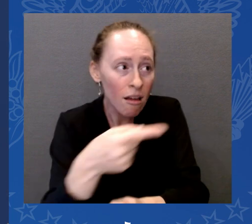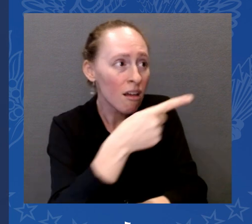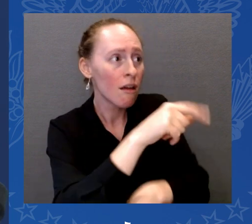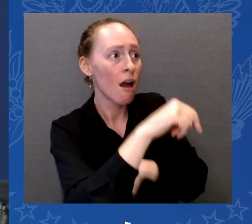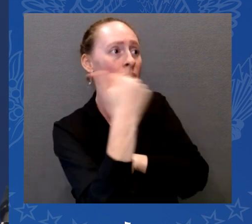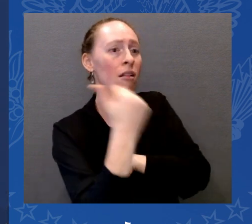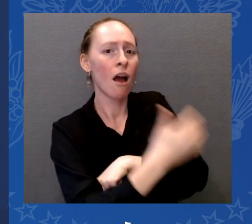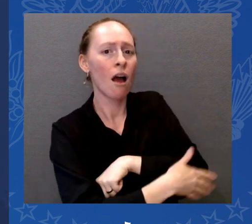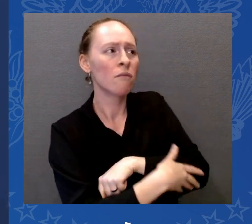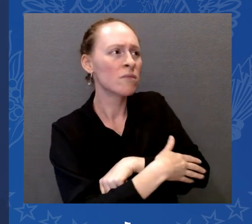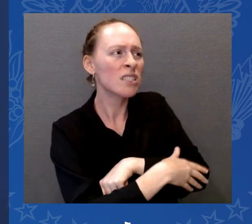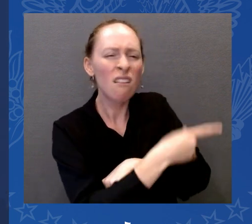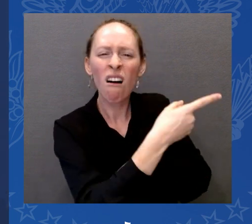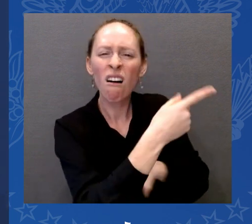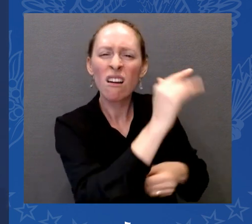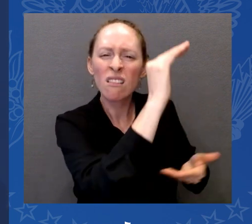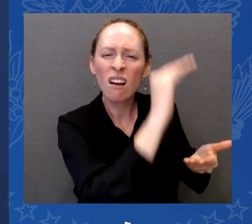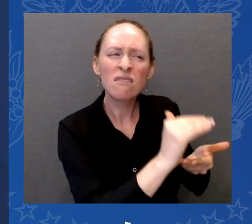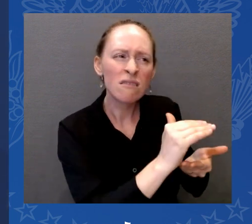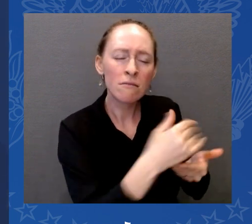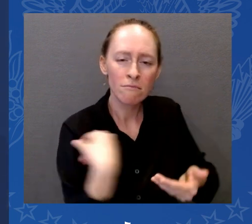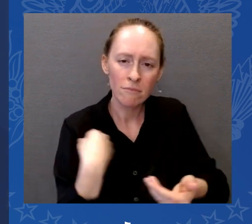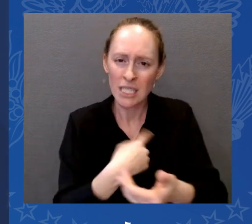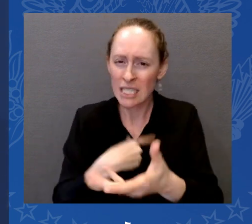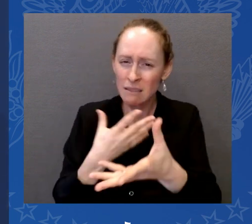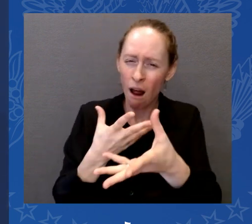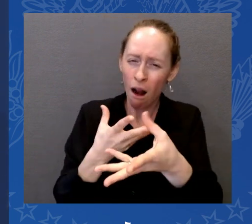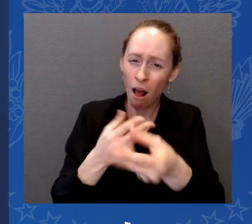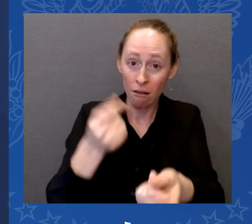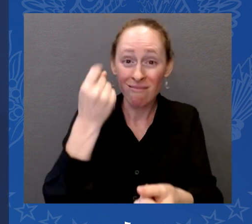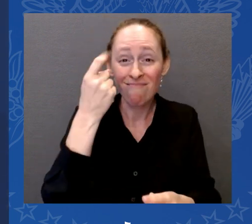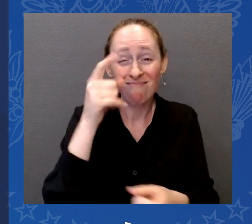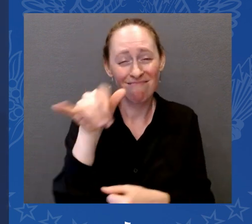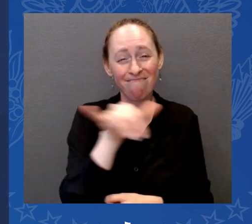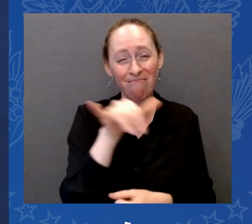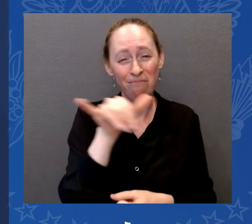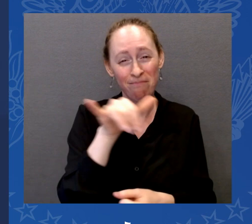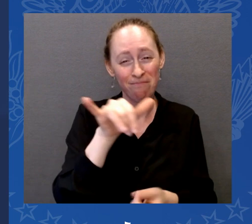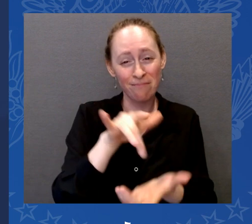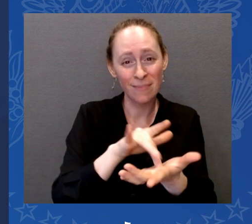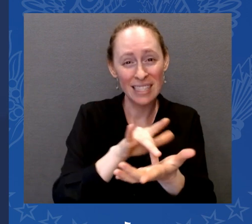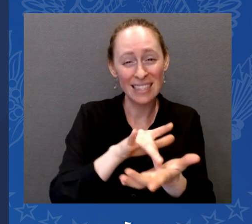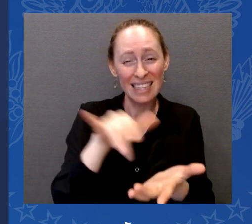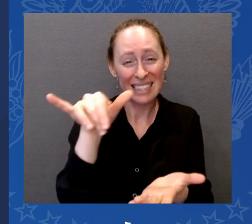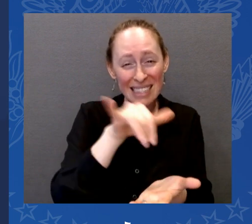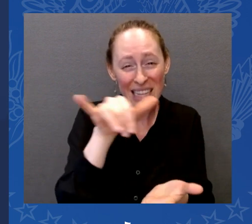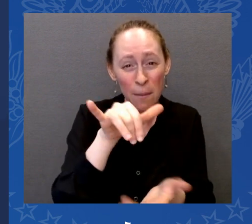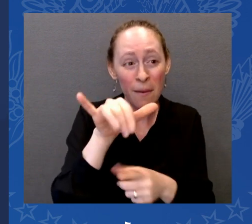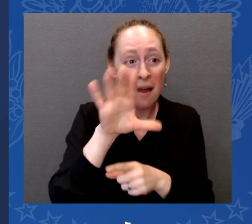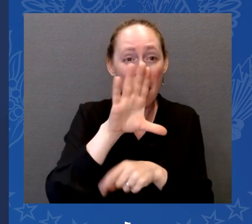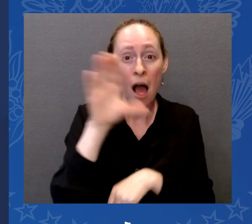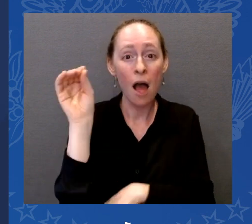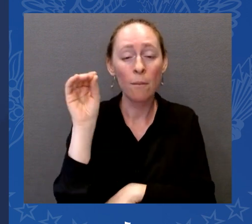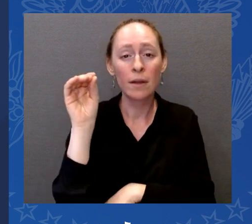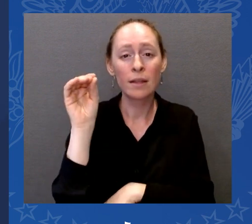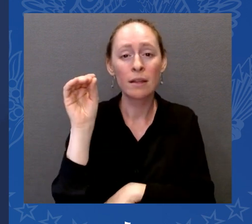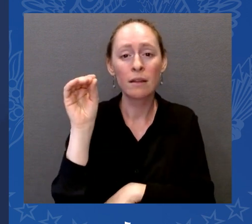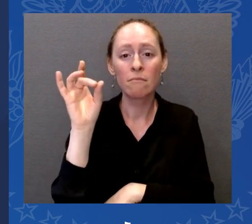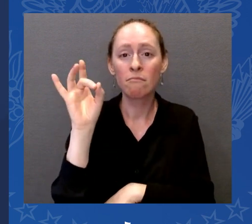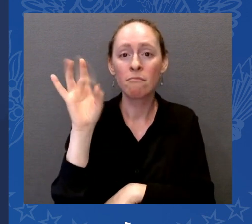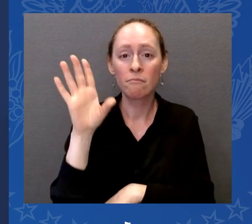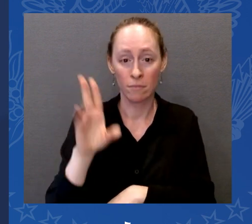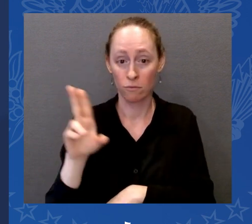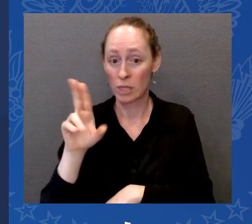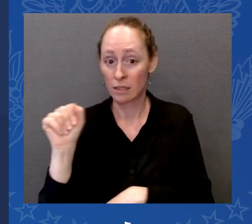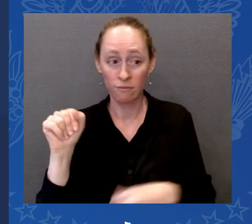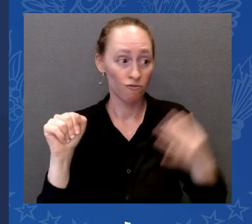drug company, sold in the United States and sold in France. You can buy it probably 30% cheaper in France or Canada, around the